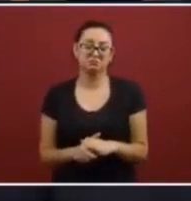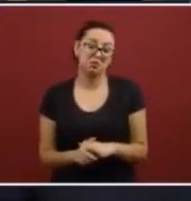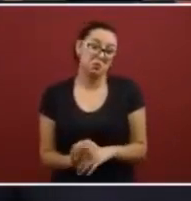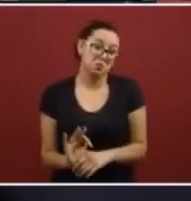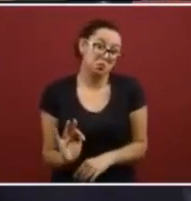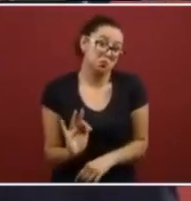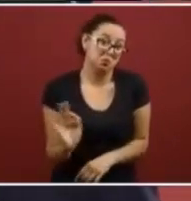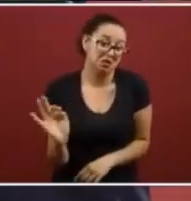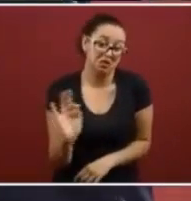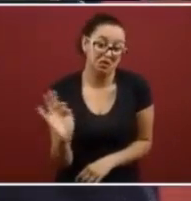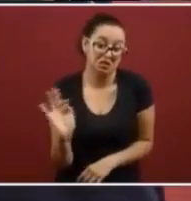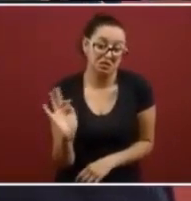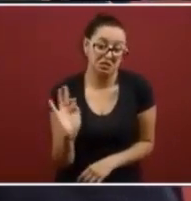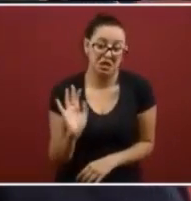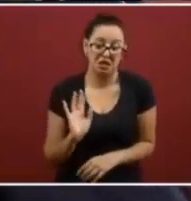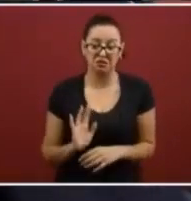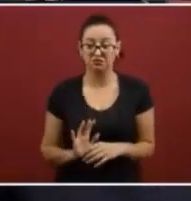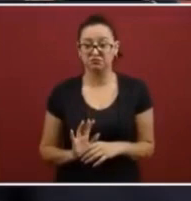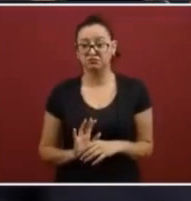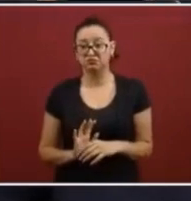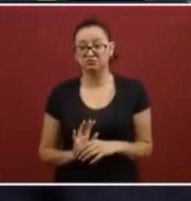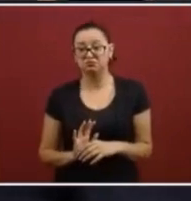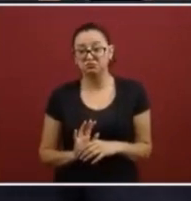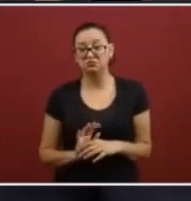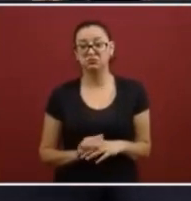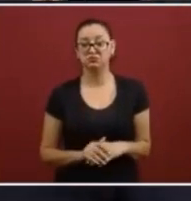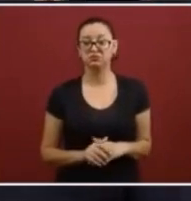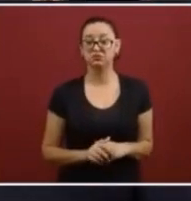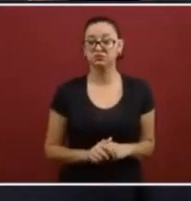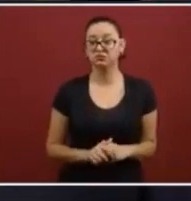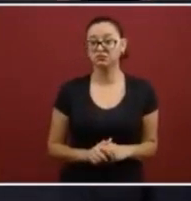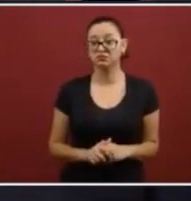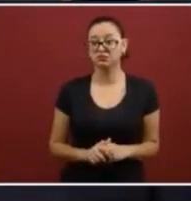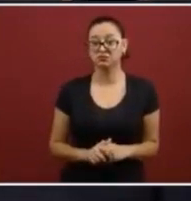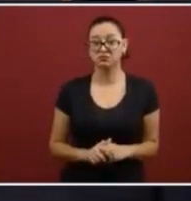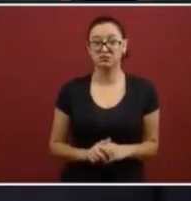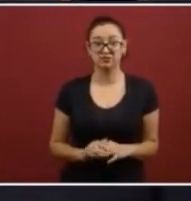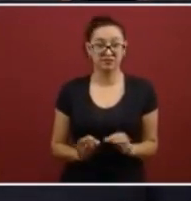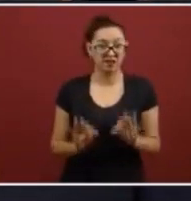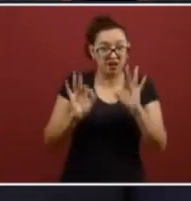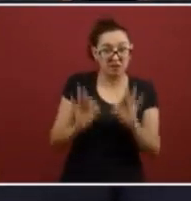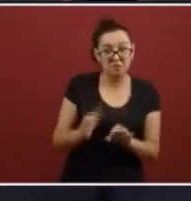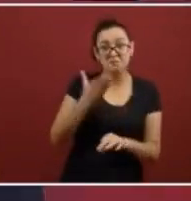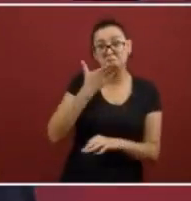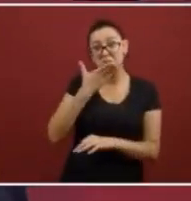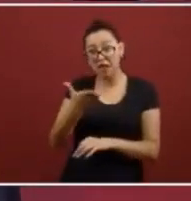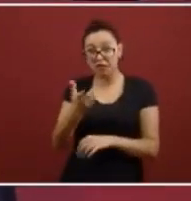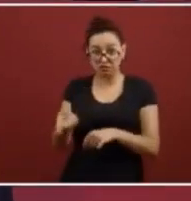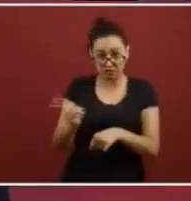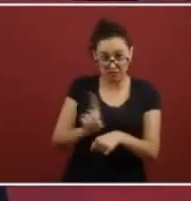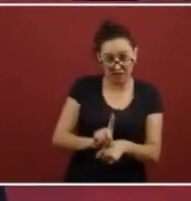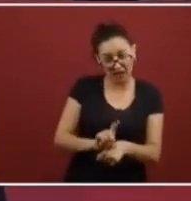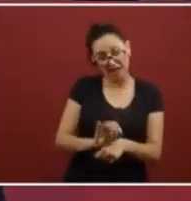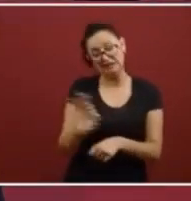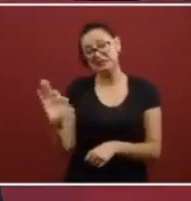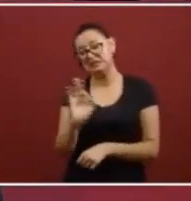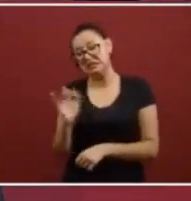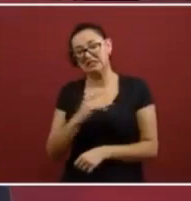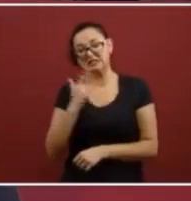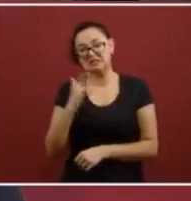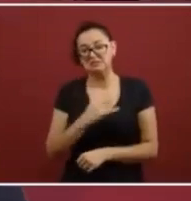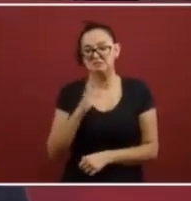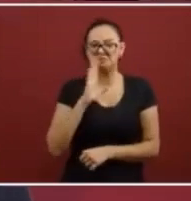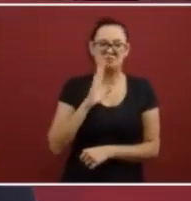their educative information. no fue el mejor momento, ¿no? He says Y ella tuvo